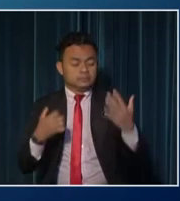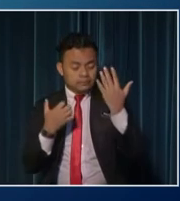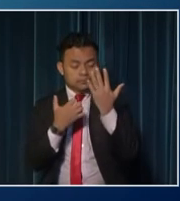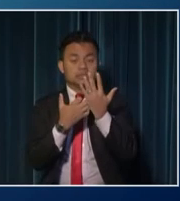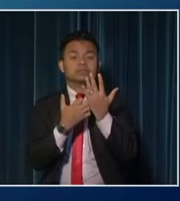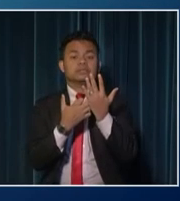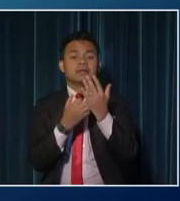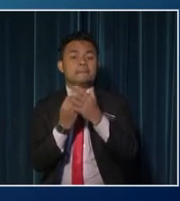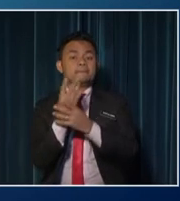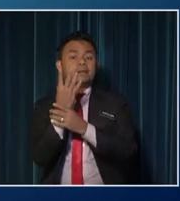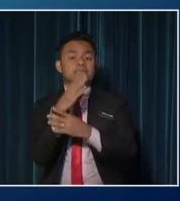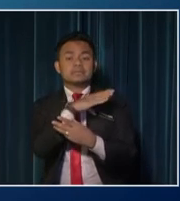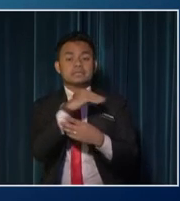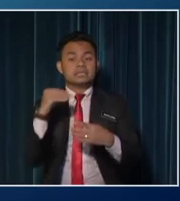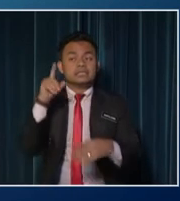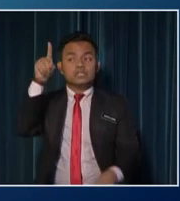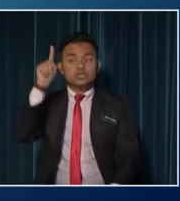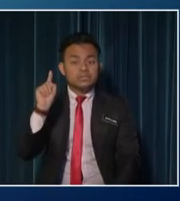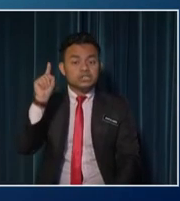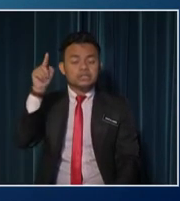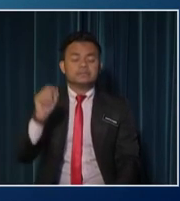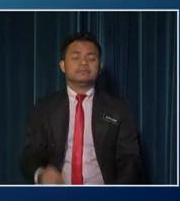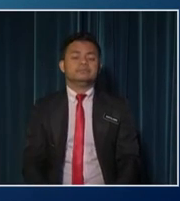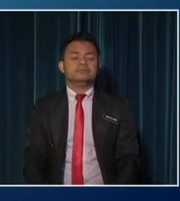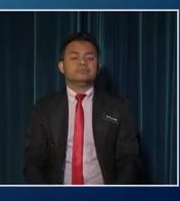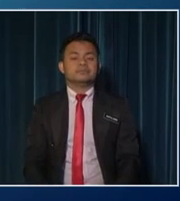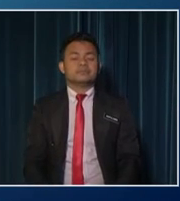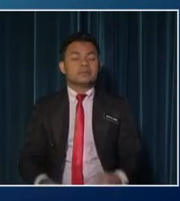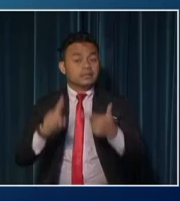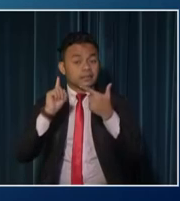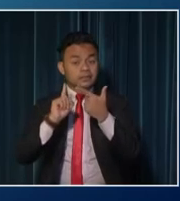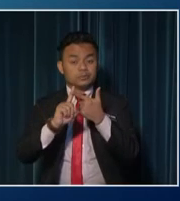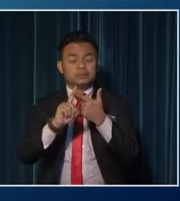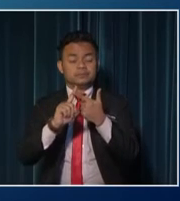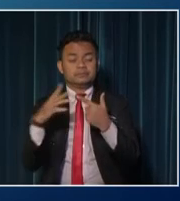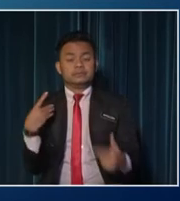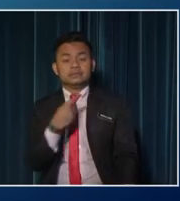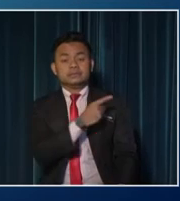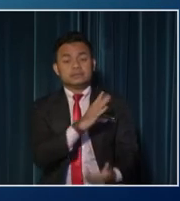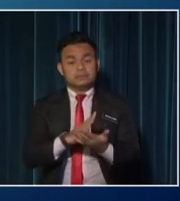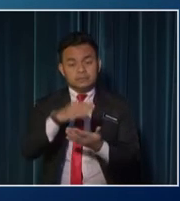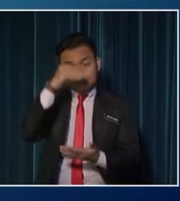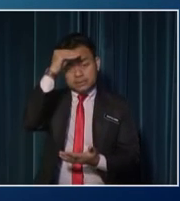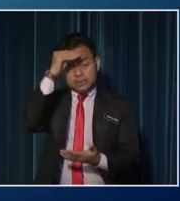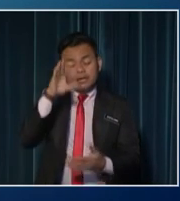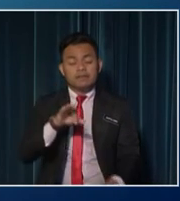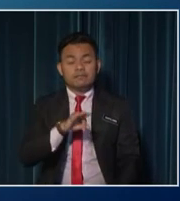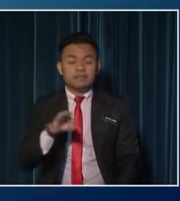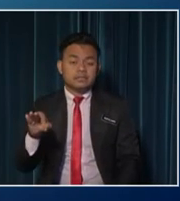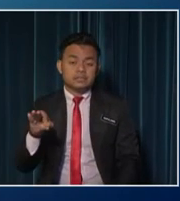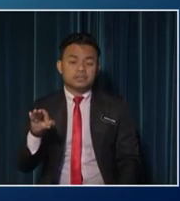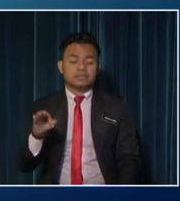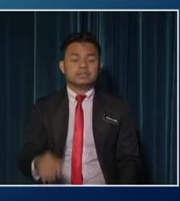the bulbs, and the switch. Next, you learn the functions of the electrical